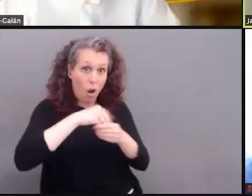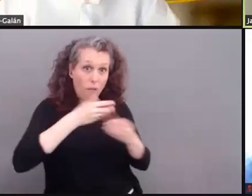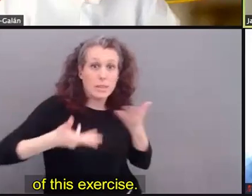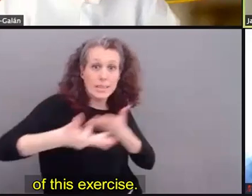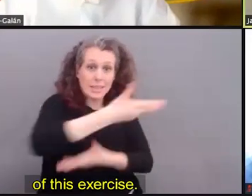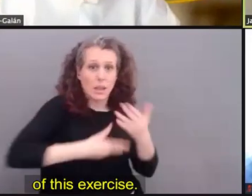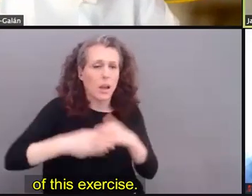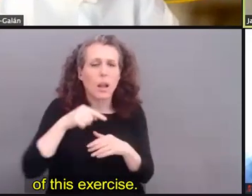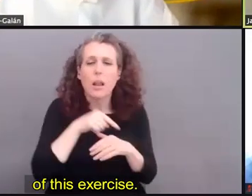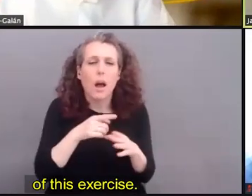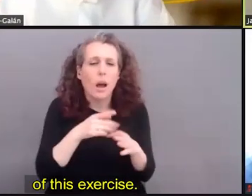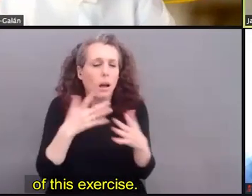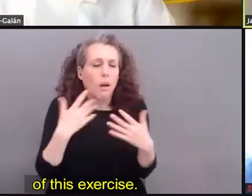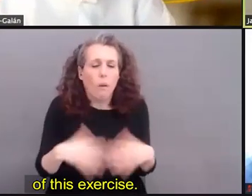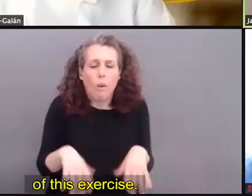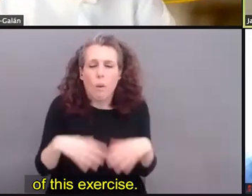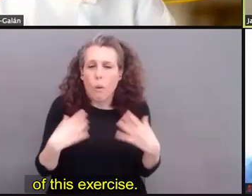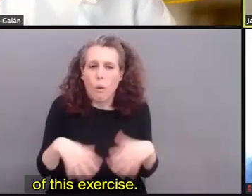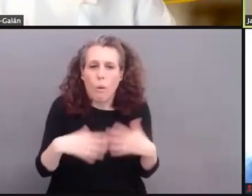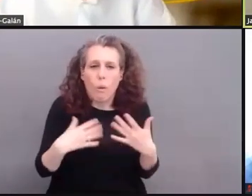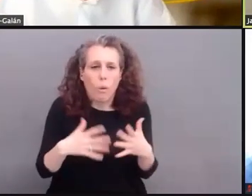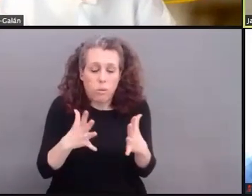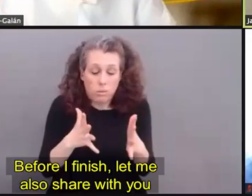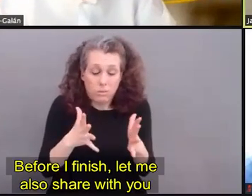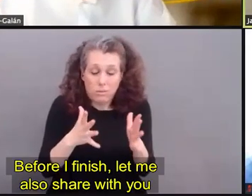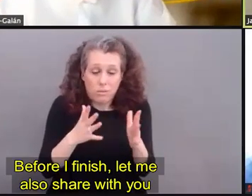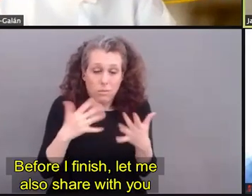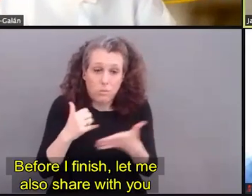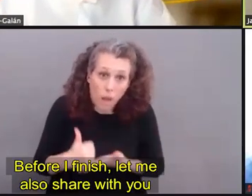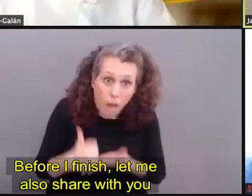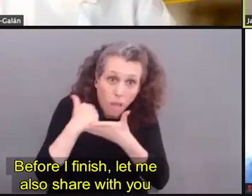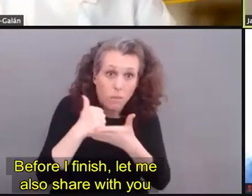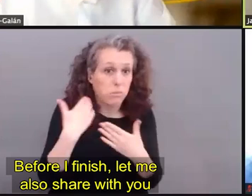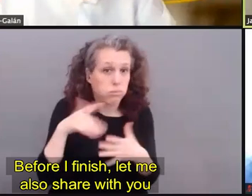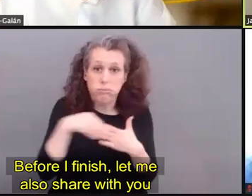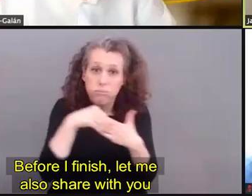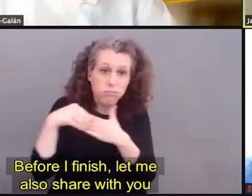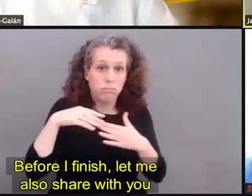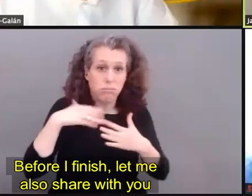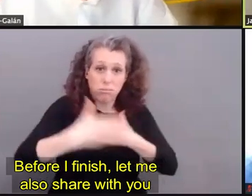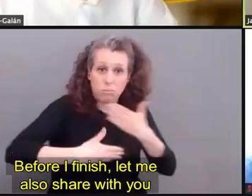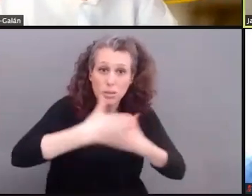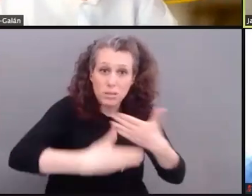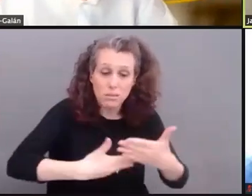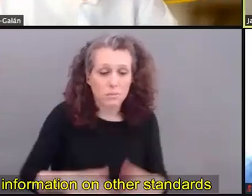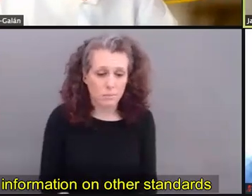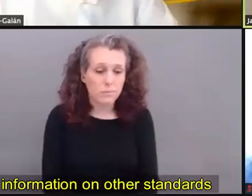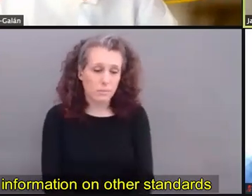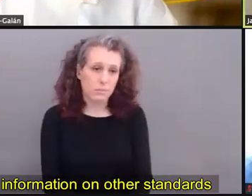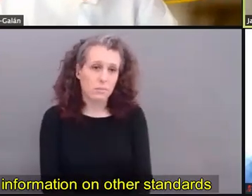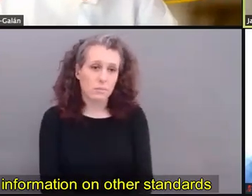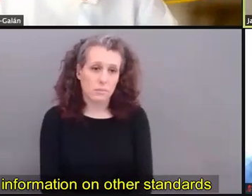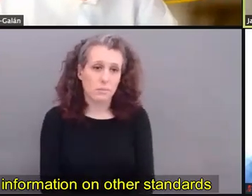success of this exercise. Before I finish, let me also share with you